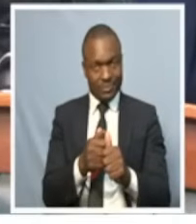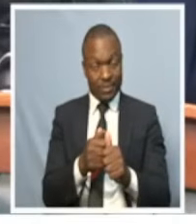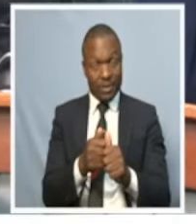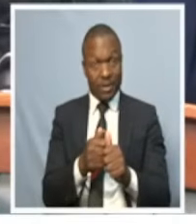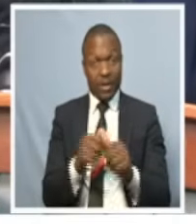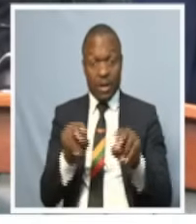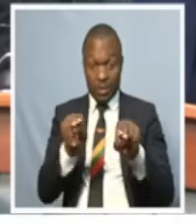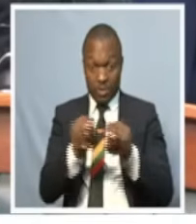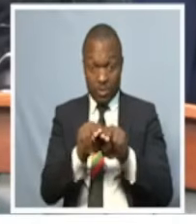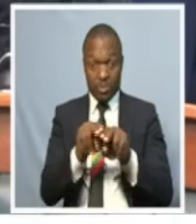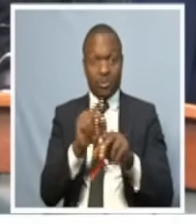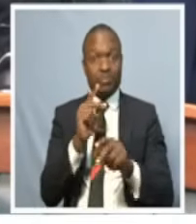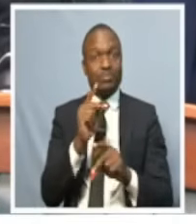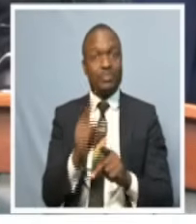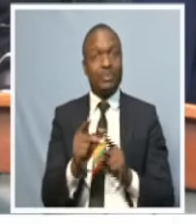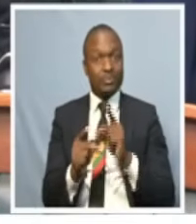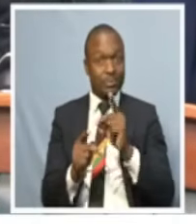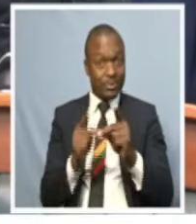procedure and